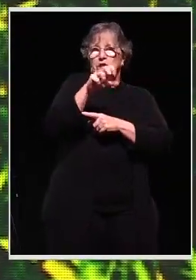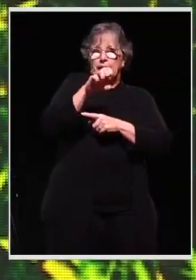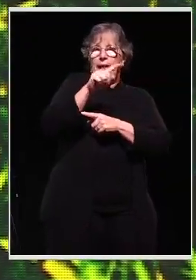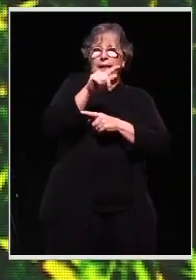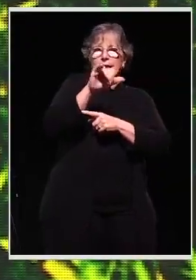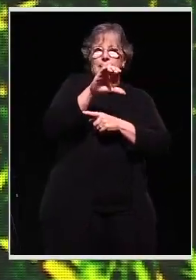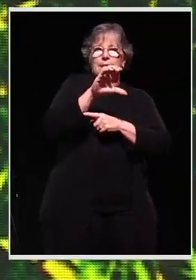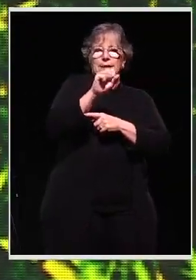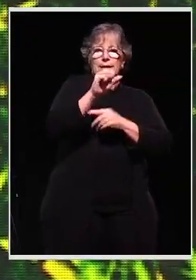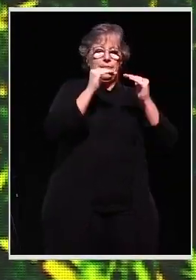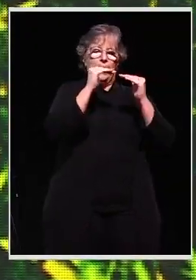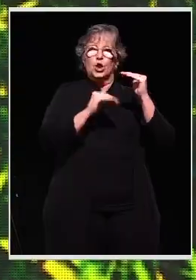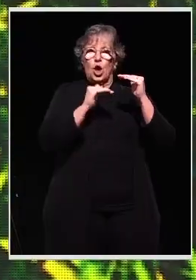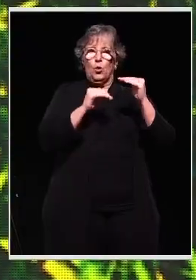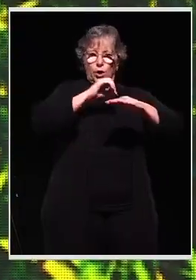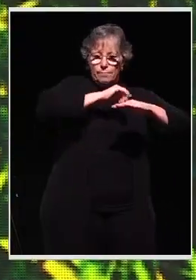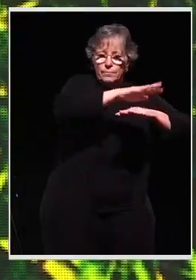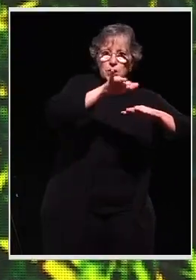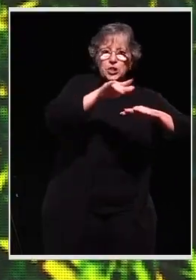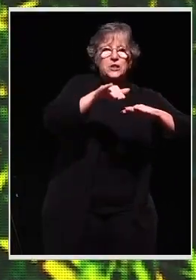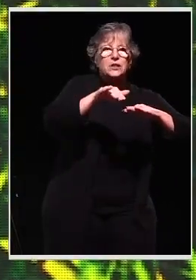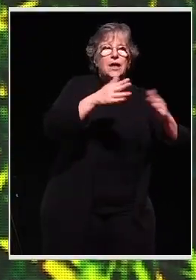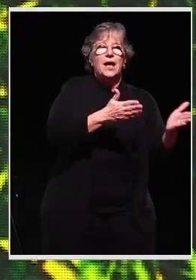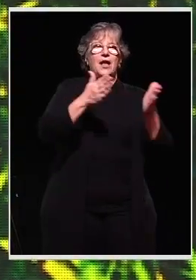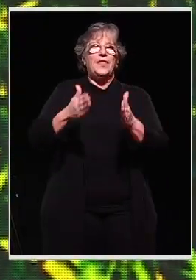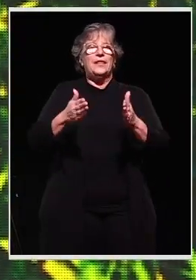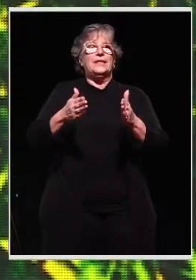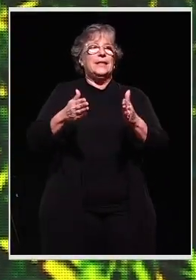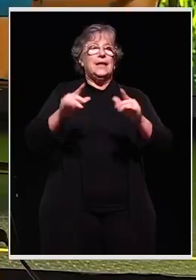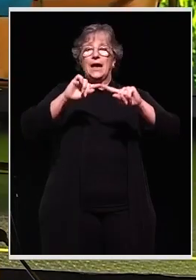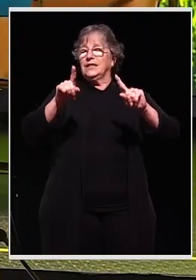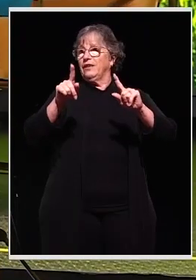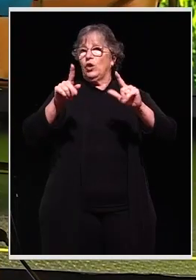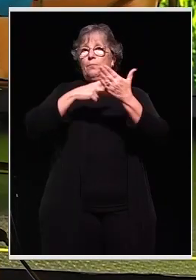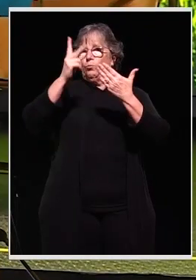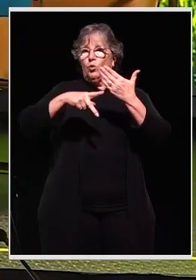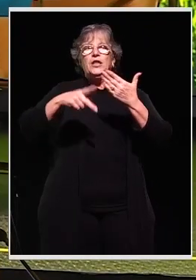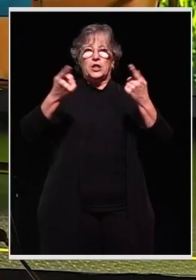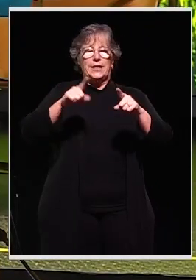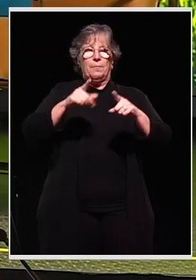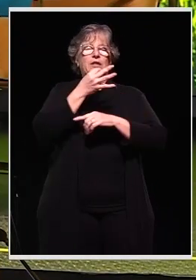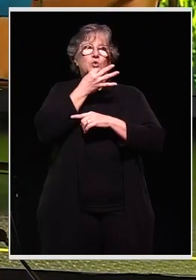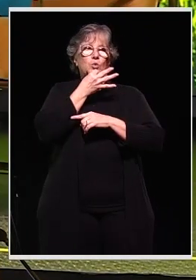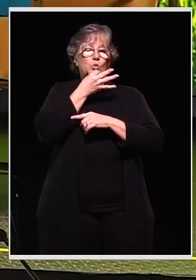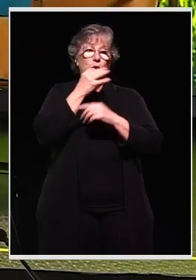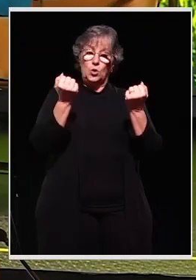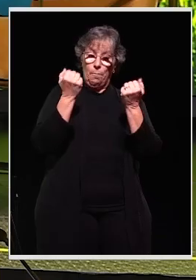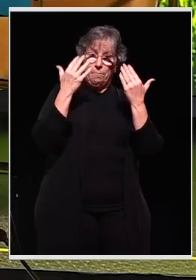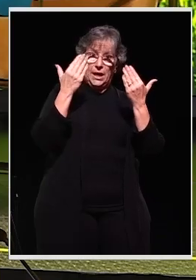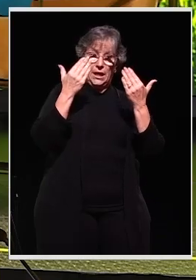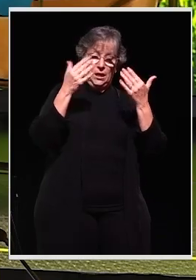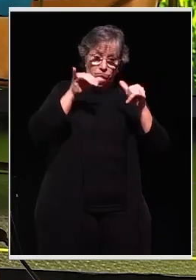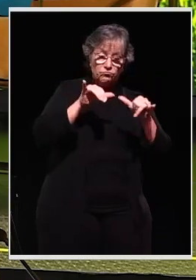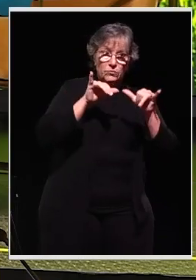powerful. And then they've recently did another call, and we'll have another set of projects coming out soon. So a lot of advancements are underway, and